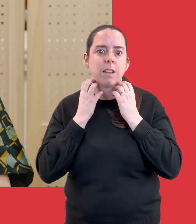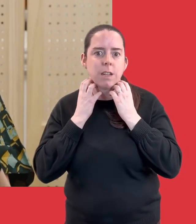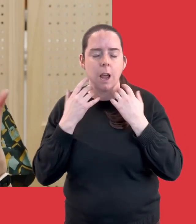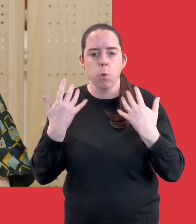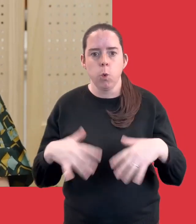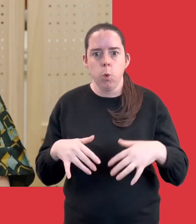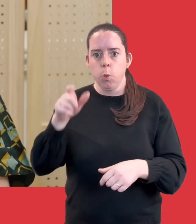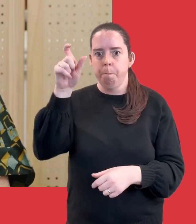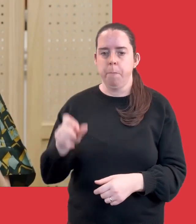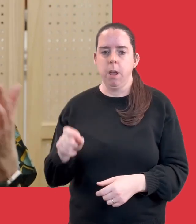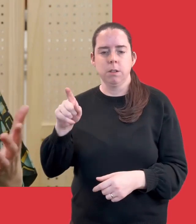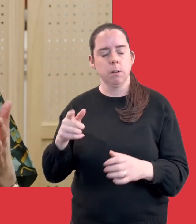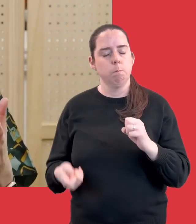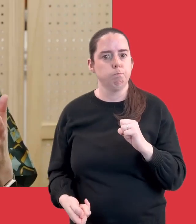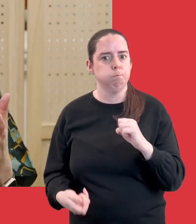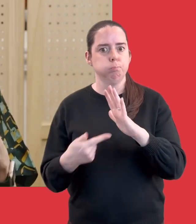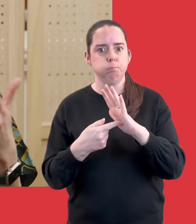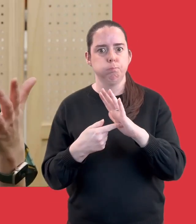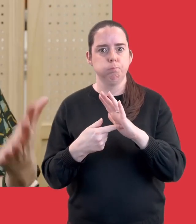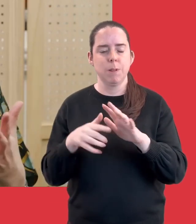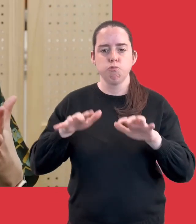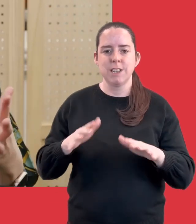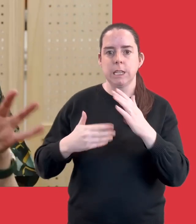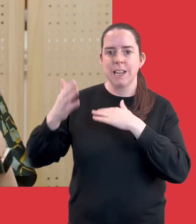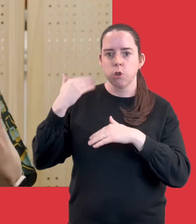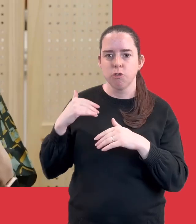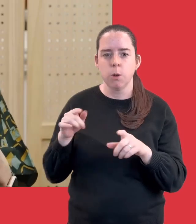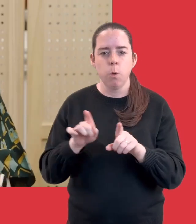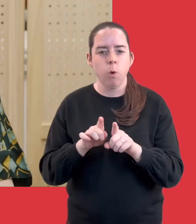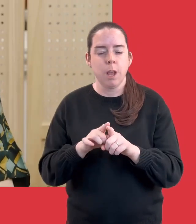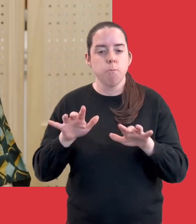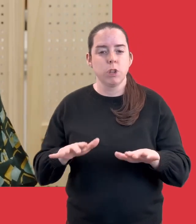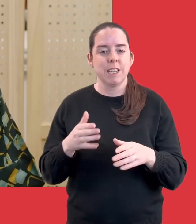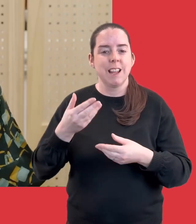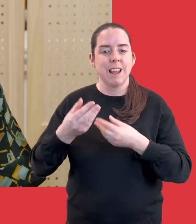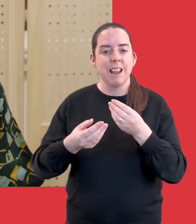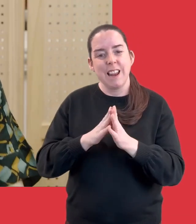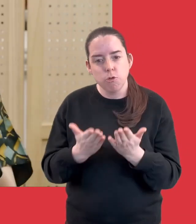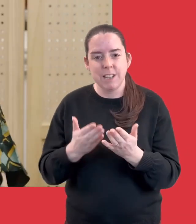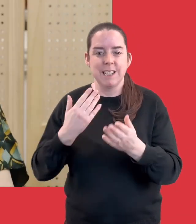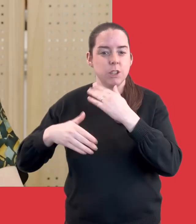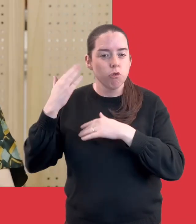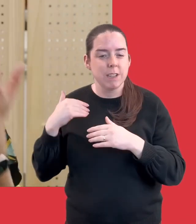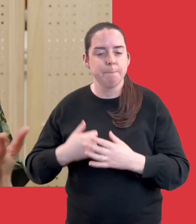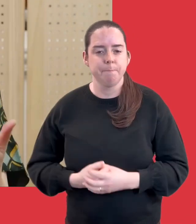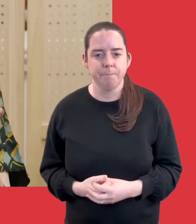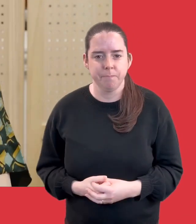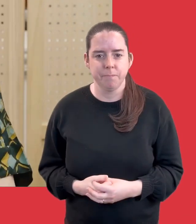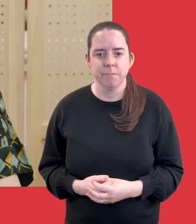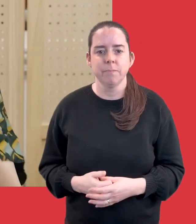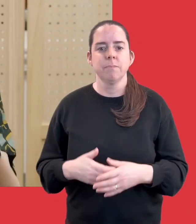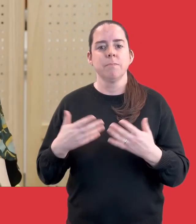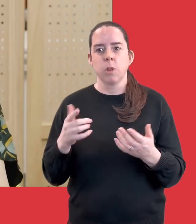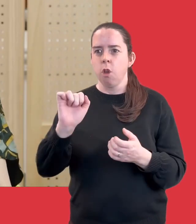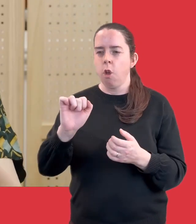and was also just an incredibly important woman in British history and British literary